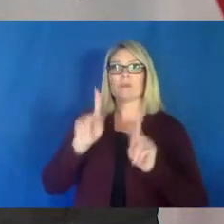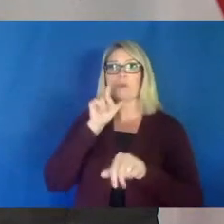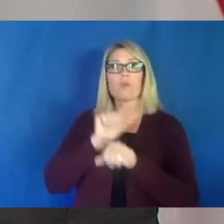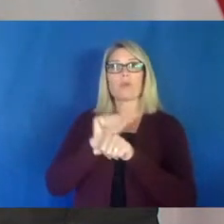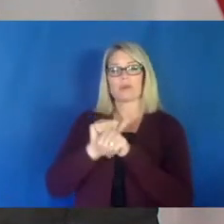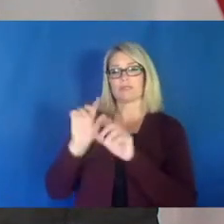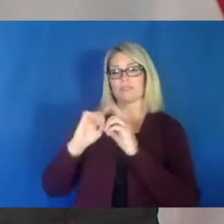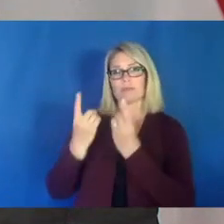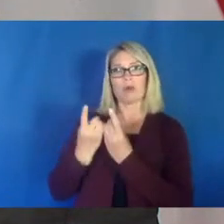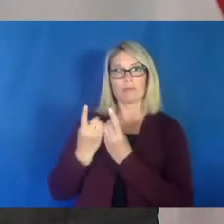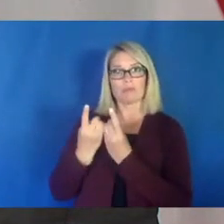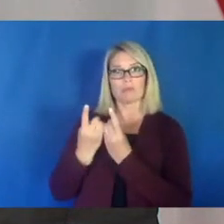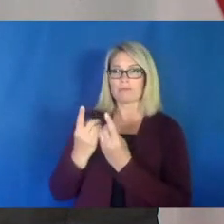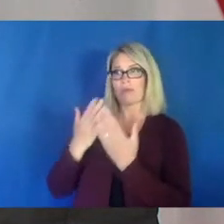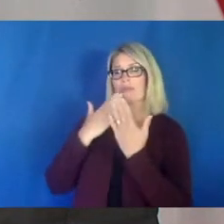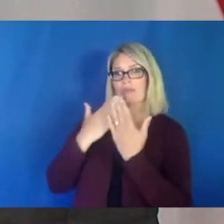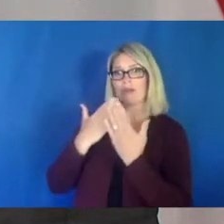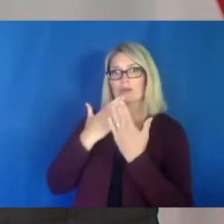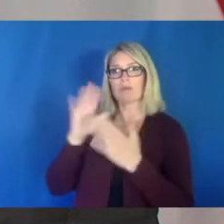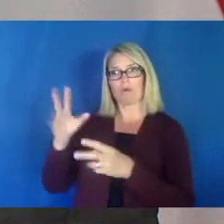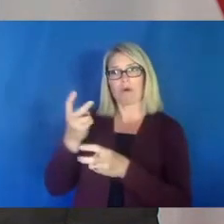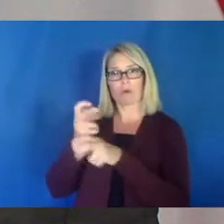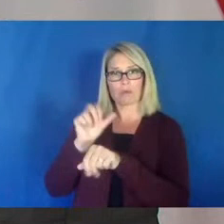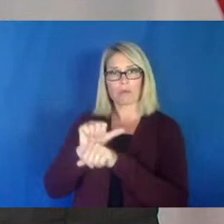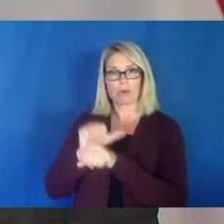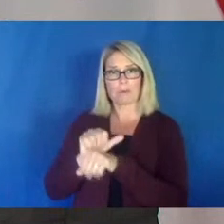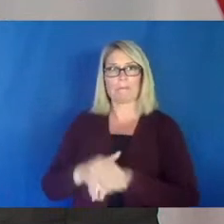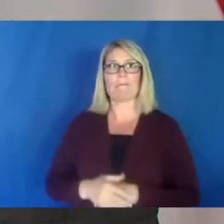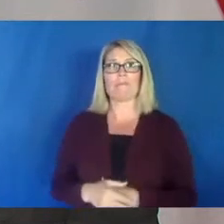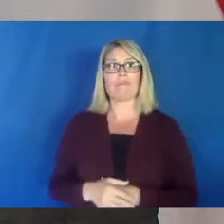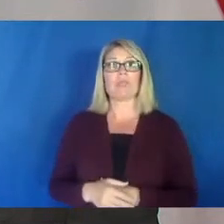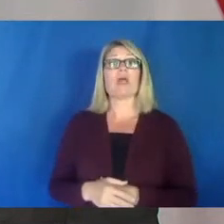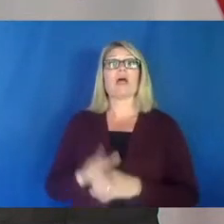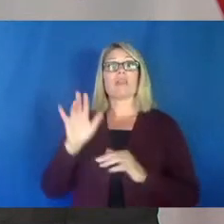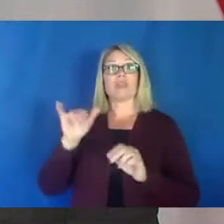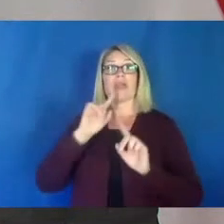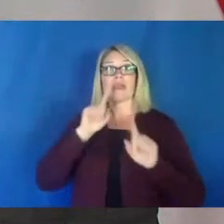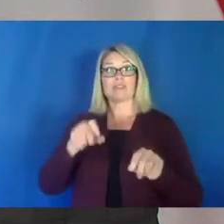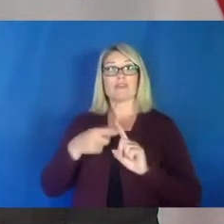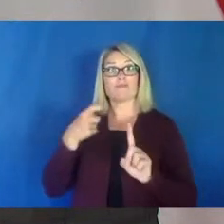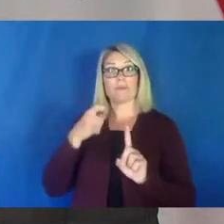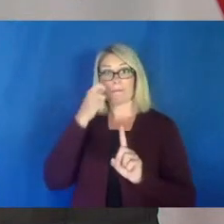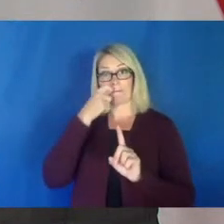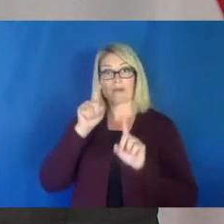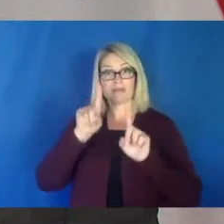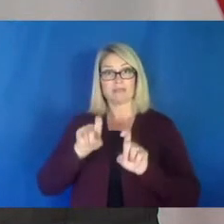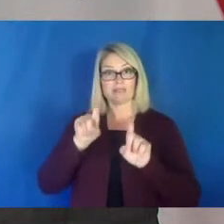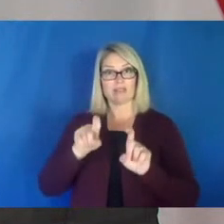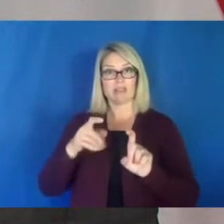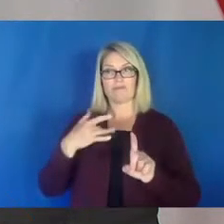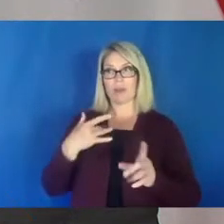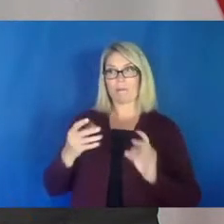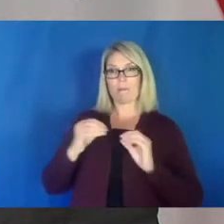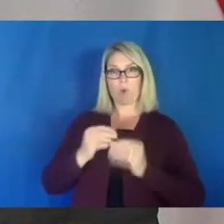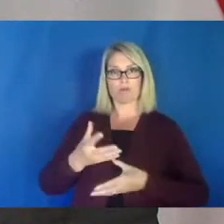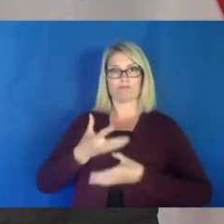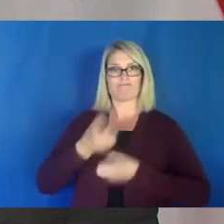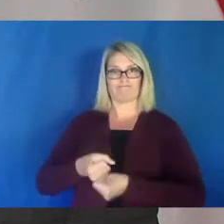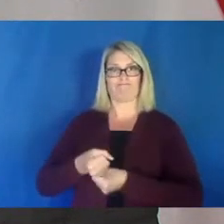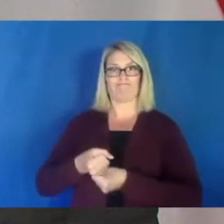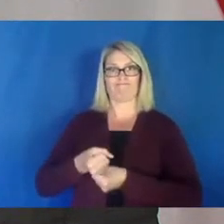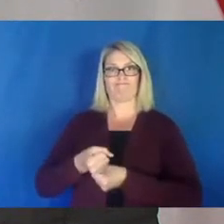this possible. And those results from testing are giving us confidence so that we can move to